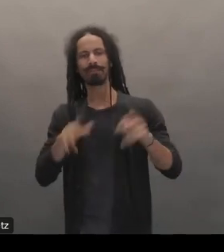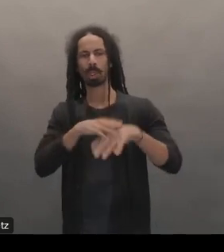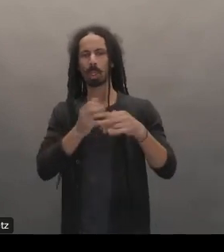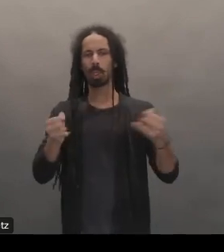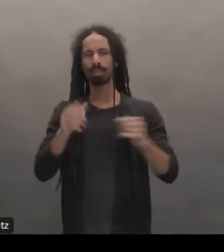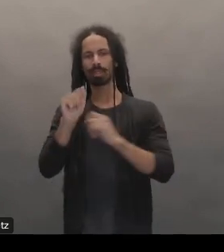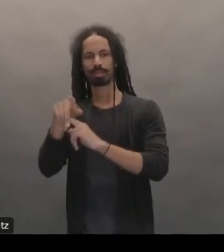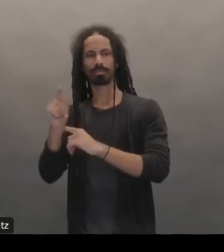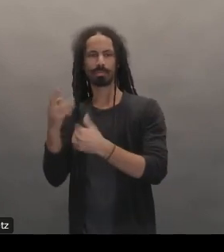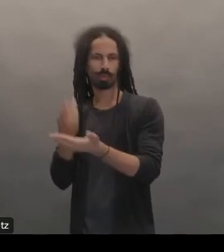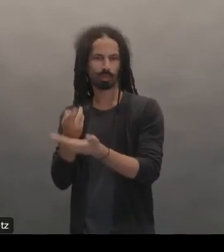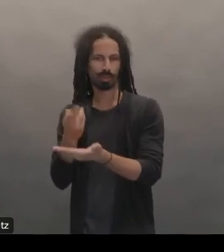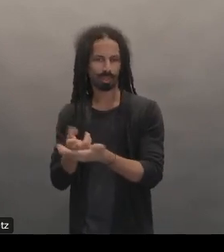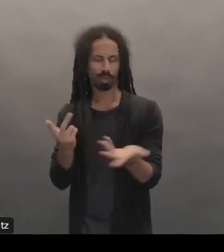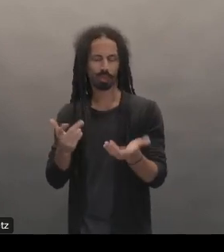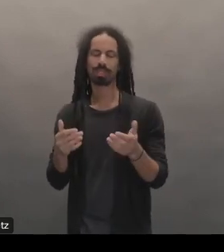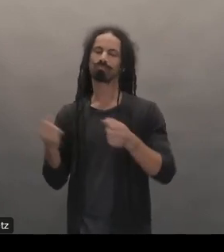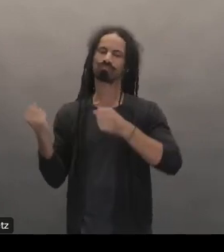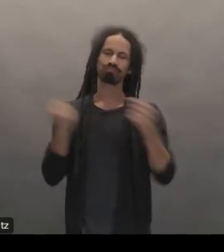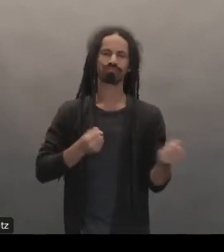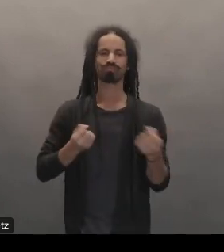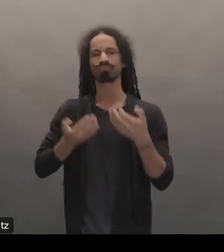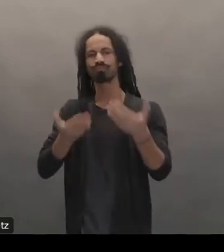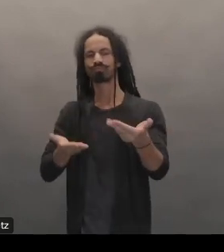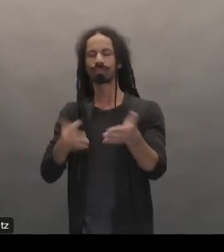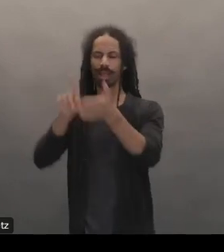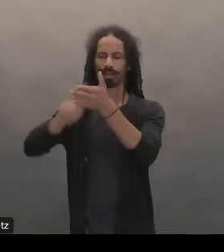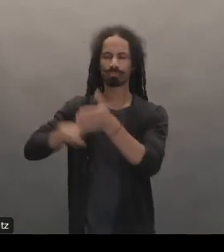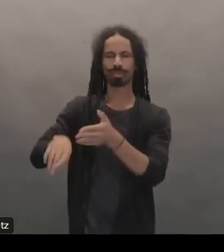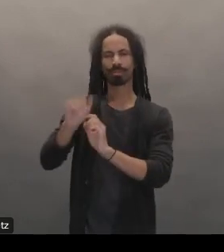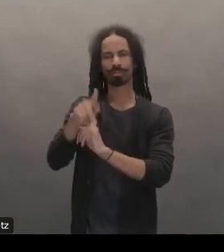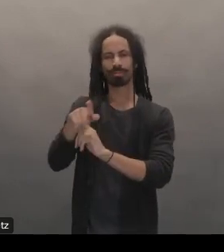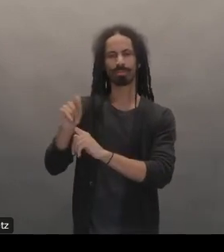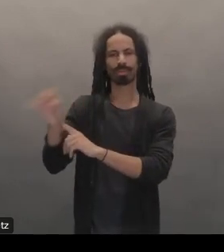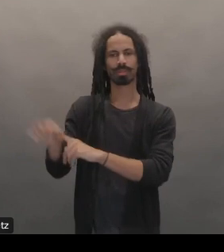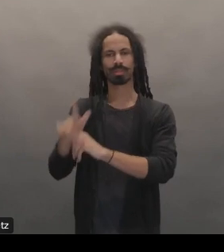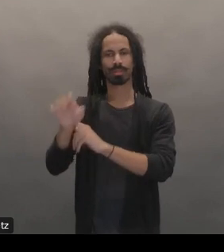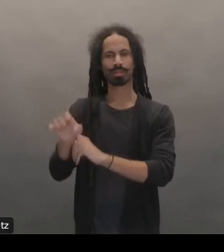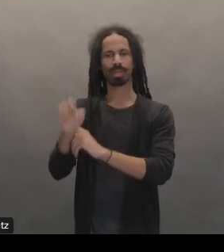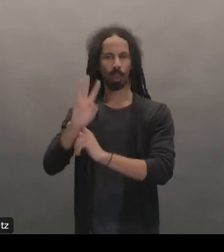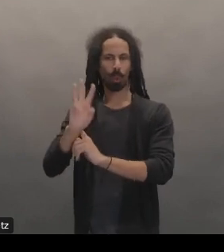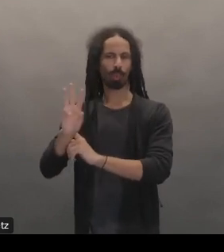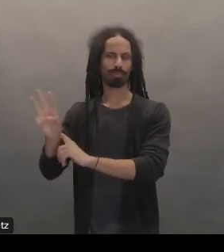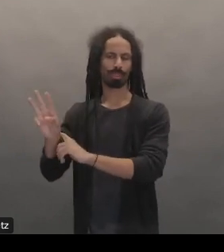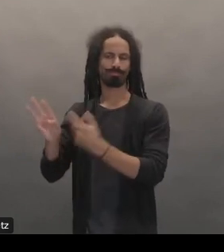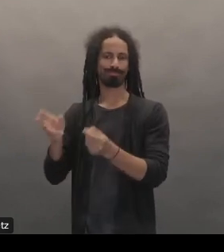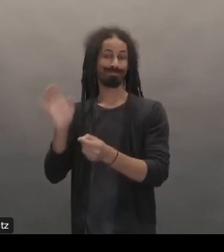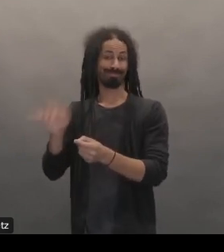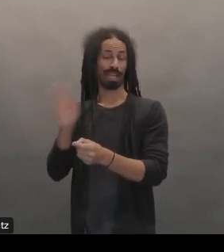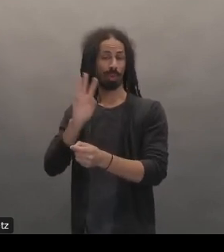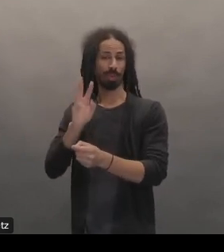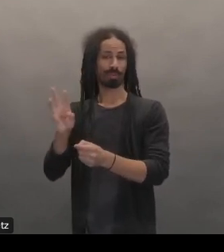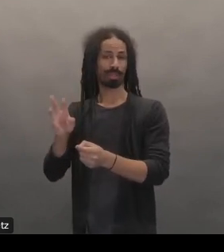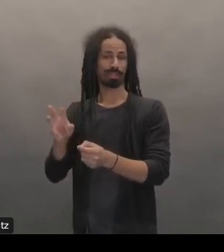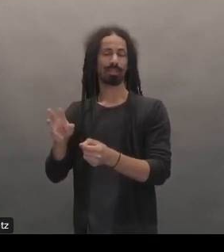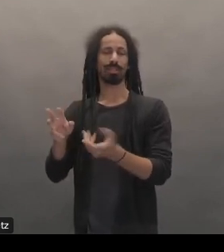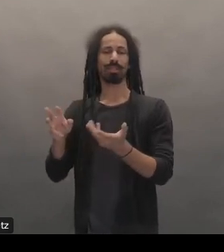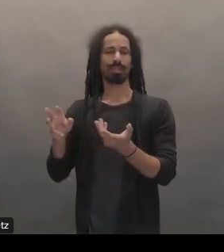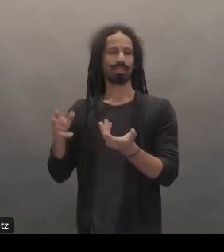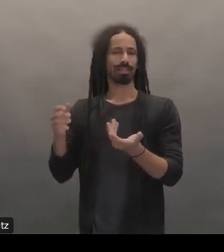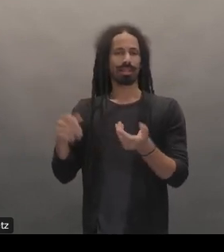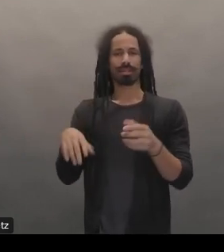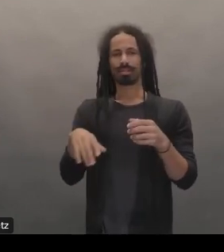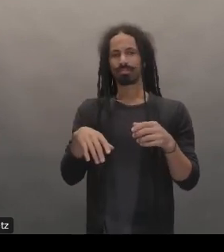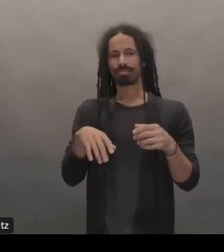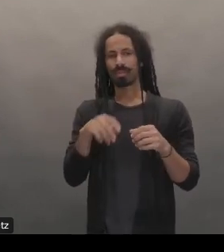resources, we strongly encourage you to check out the APA Style website. This website has the style and grammar